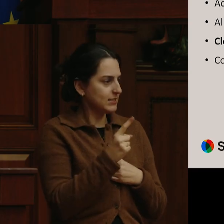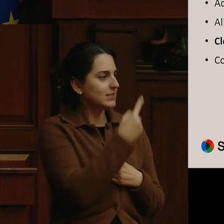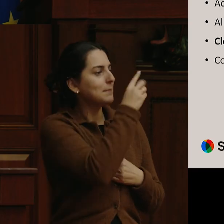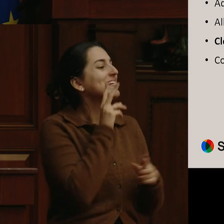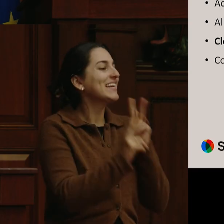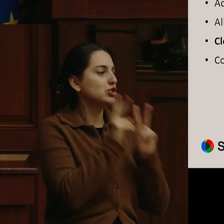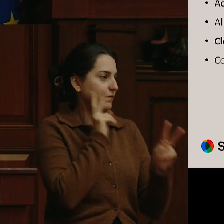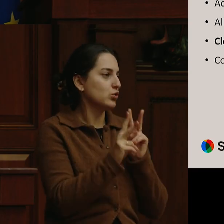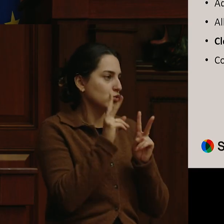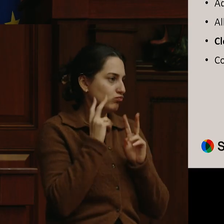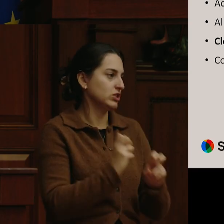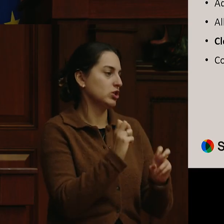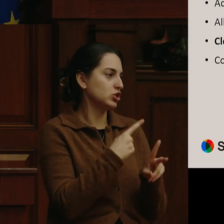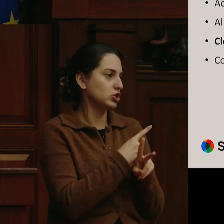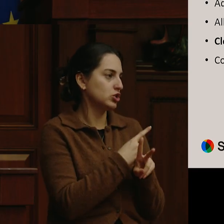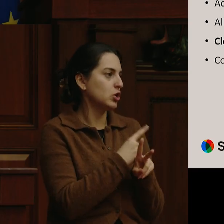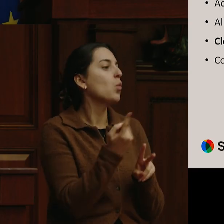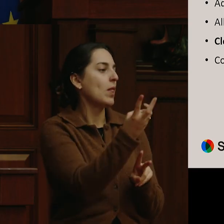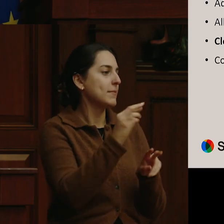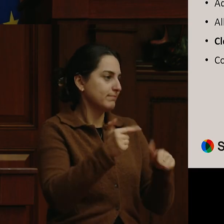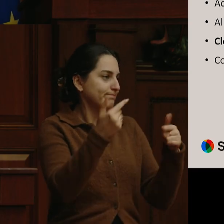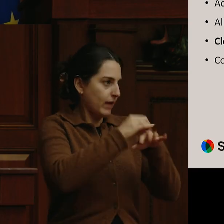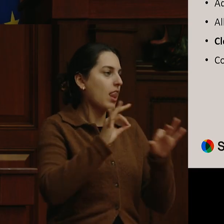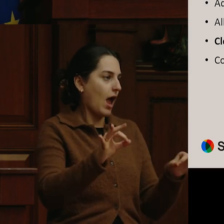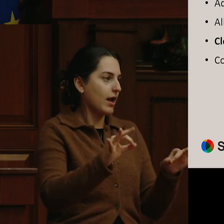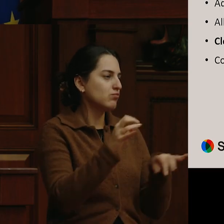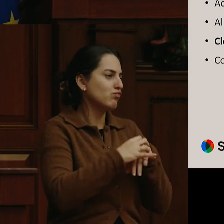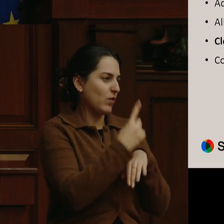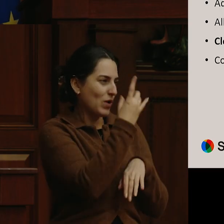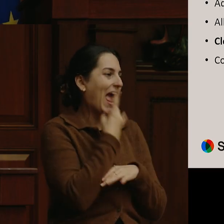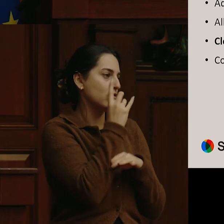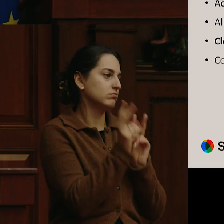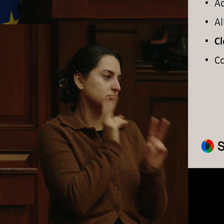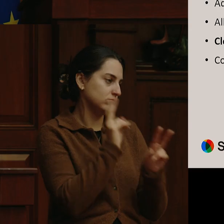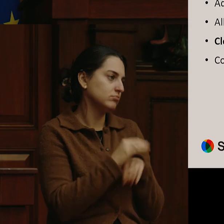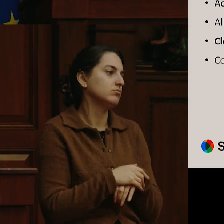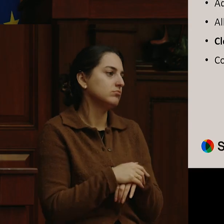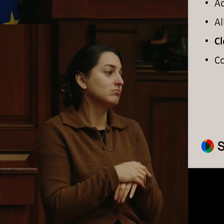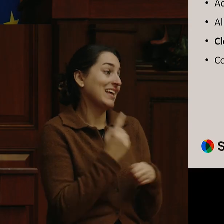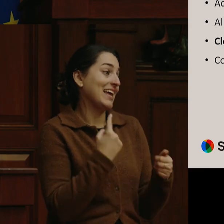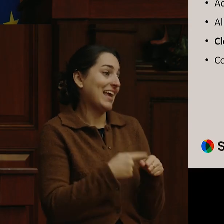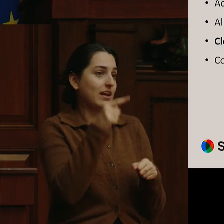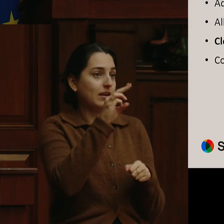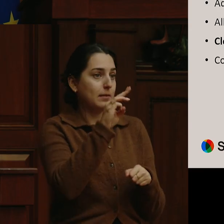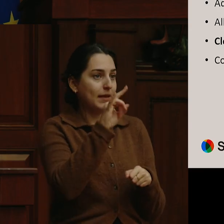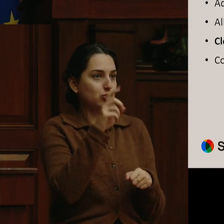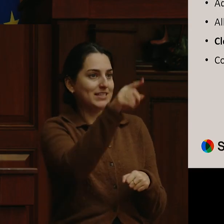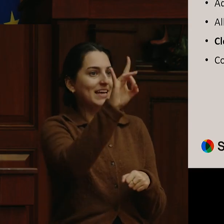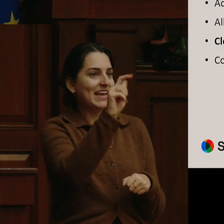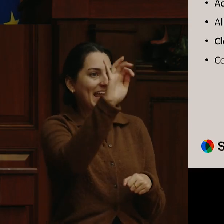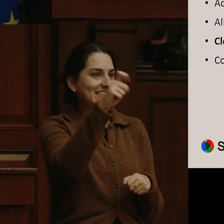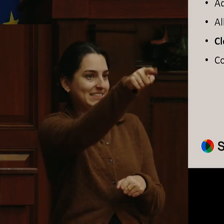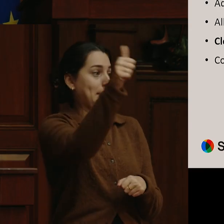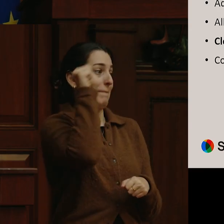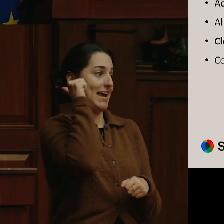interview study. It's going to take place online and take approximately 1 hour. And again, it's another one of our PhD students, Katie, who's at the back